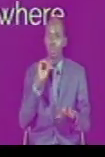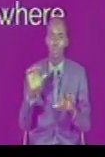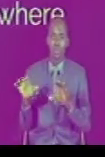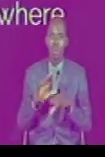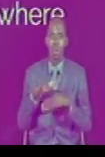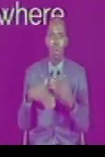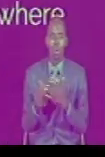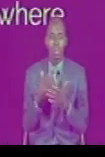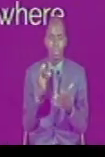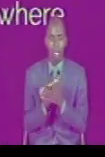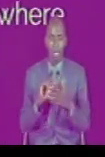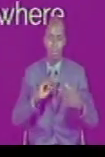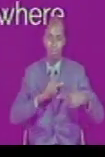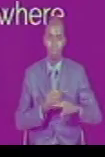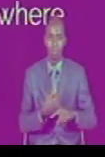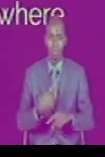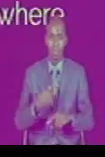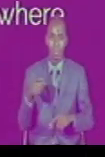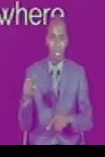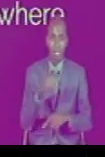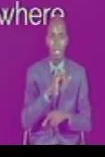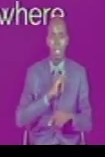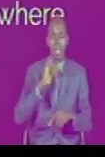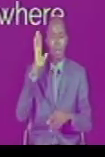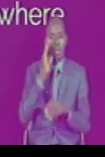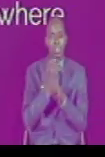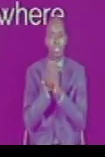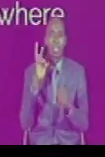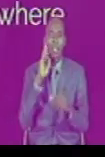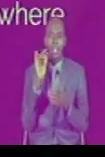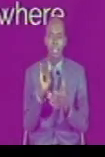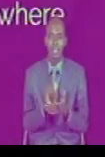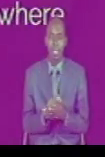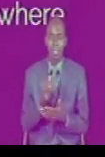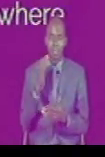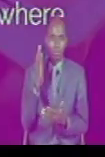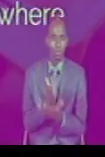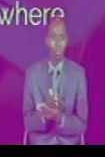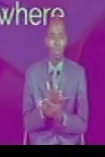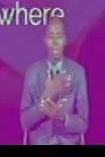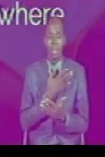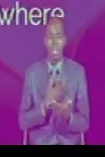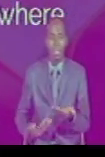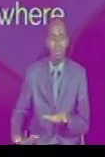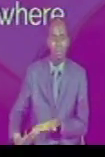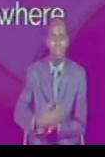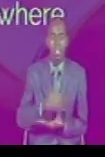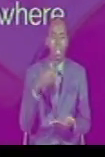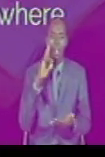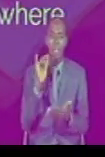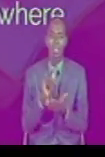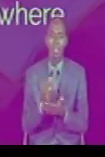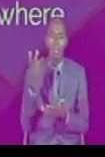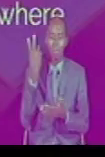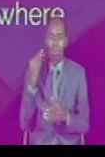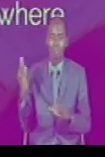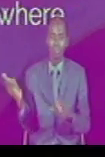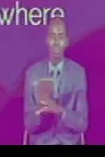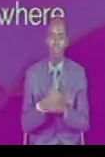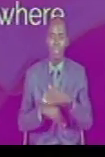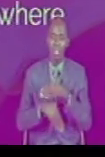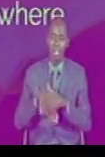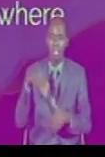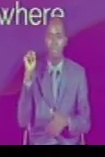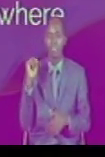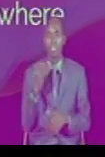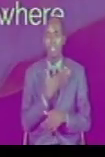and I will save her that halted, and gather her that was driven